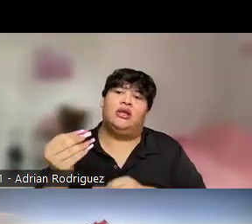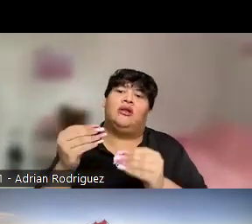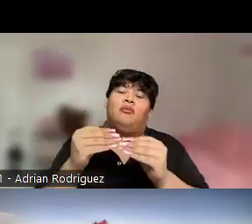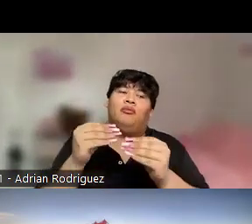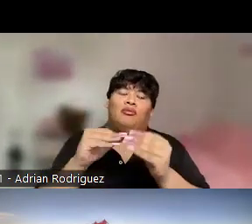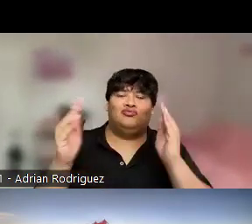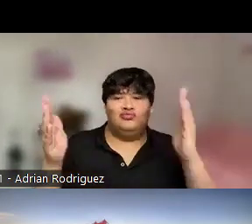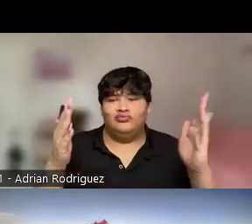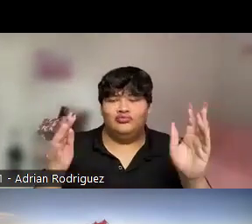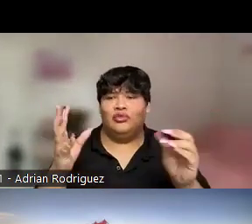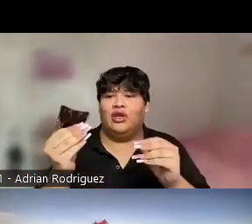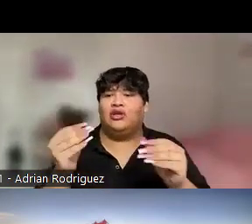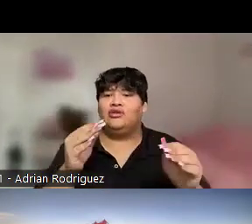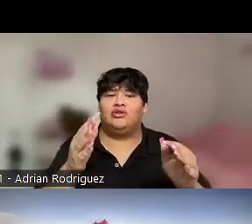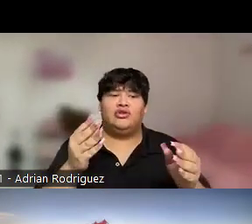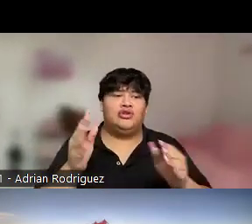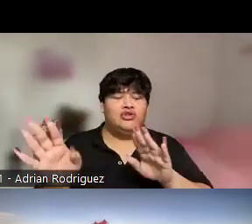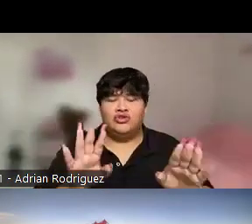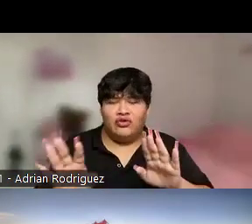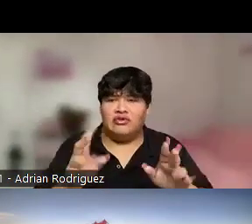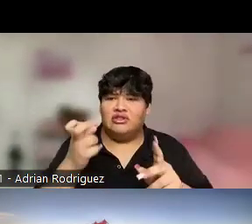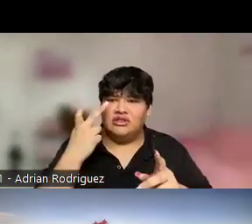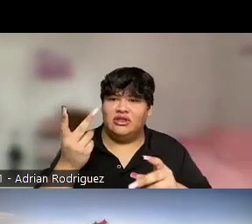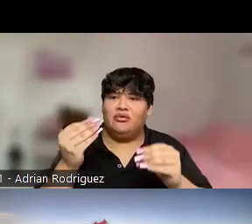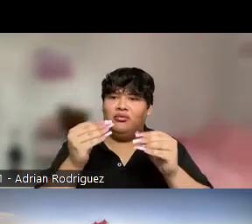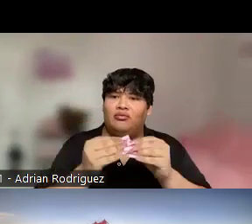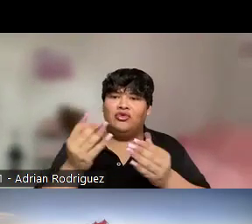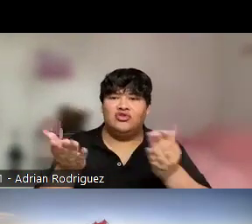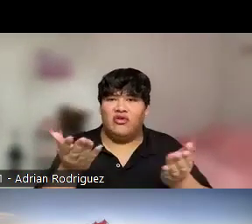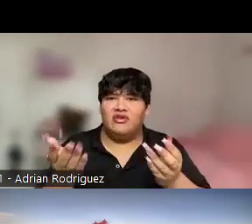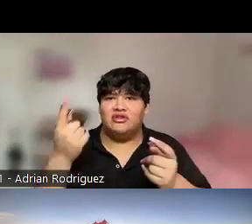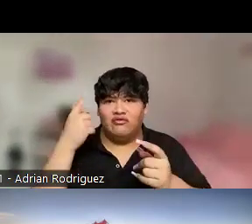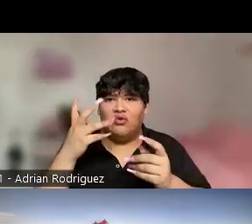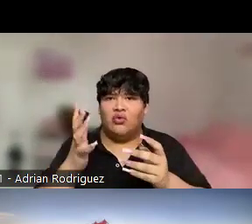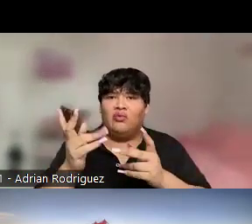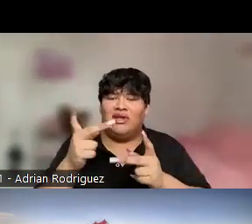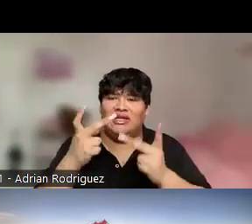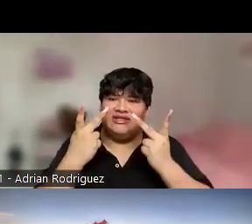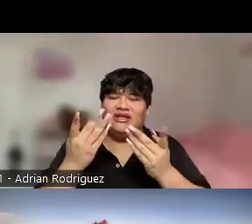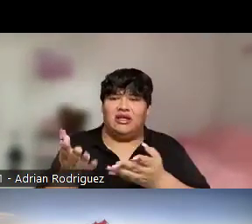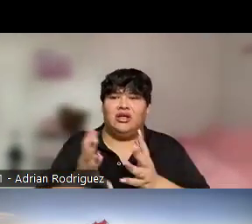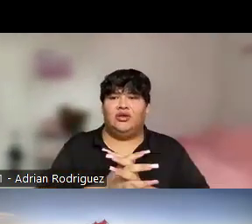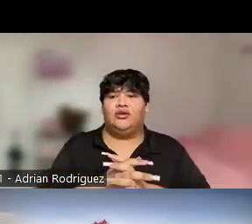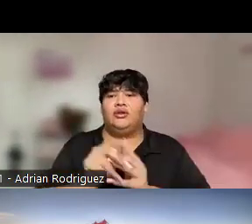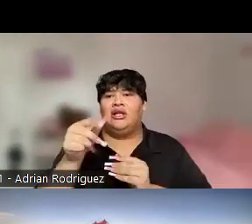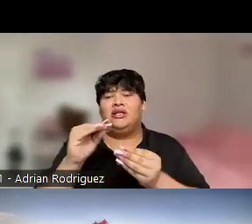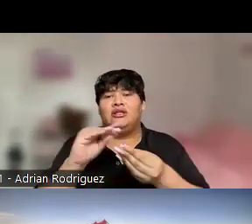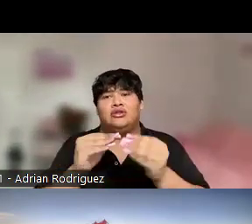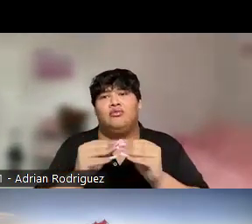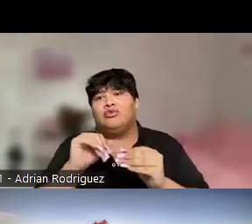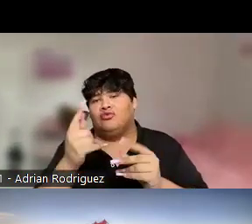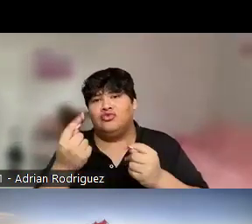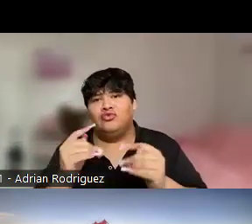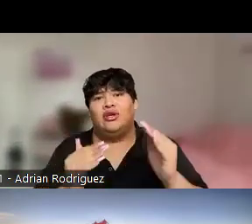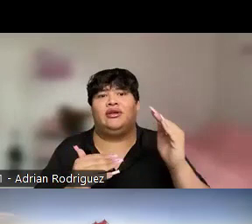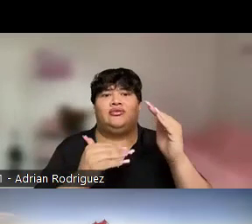barriers and services to care. So certainly more attention needs to be paid there that these numbers don't fully